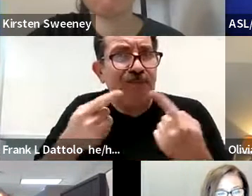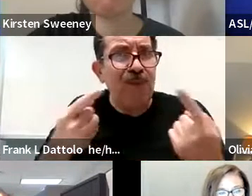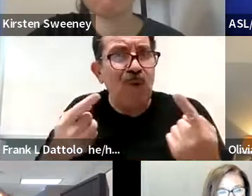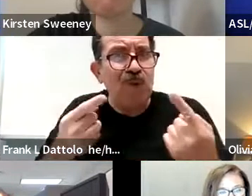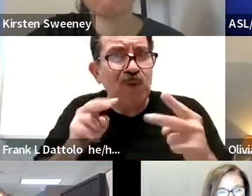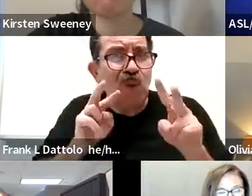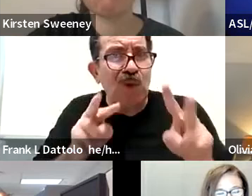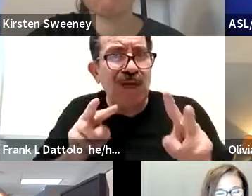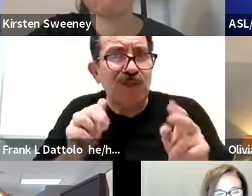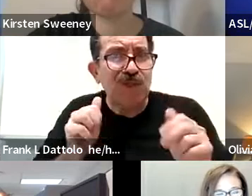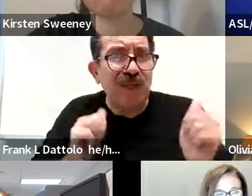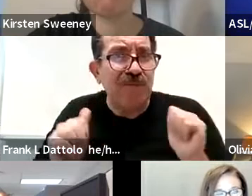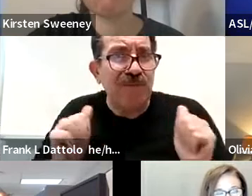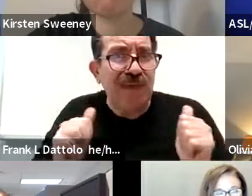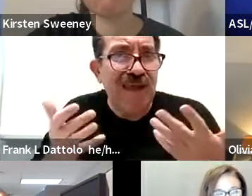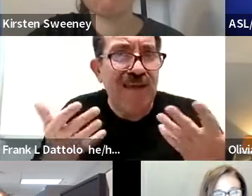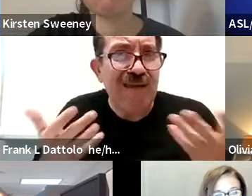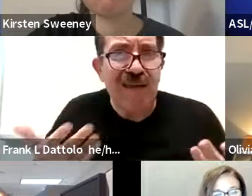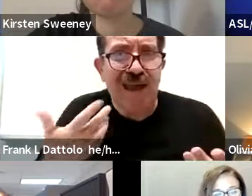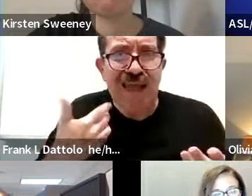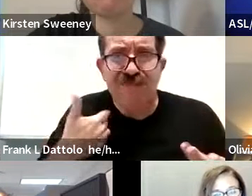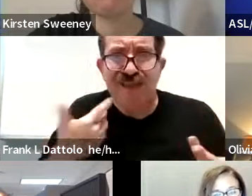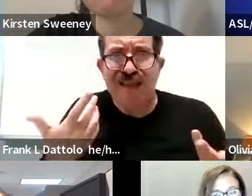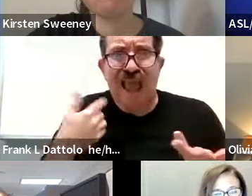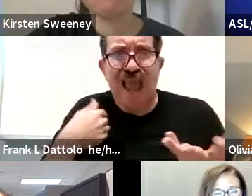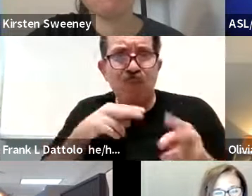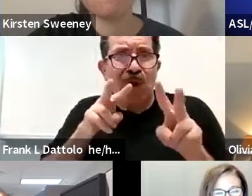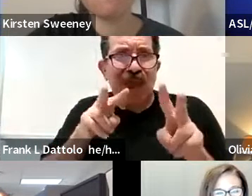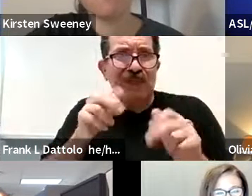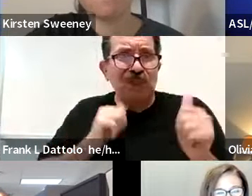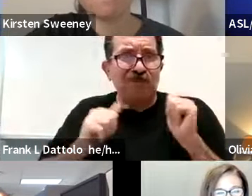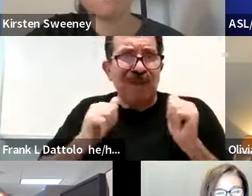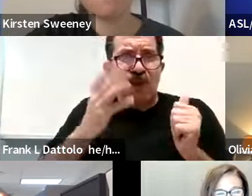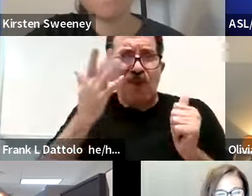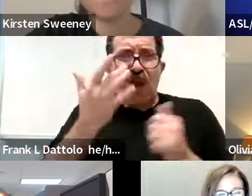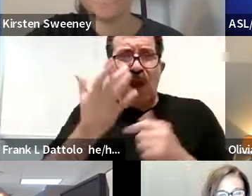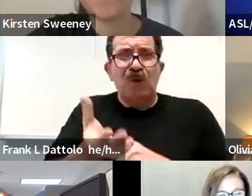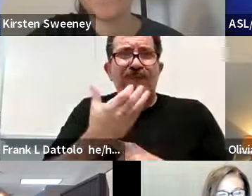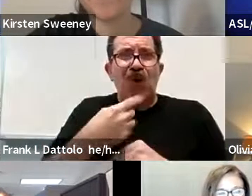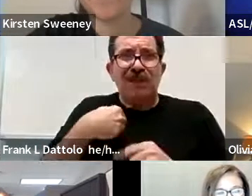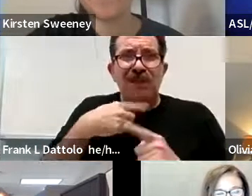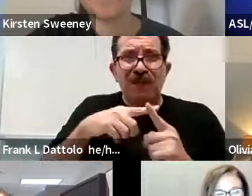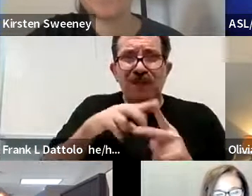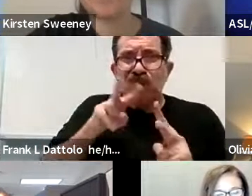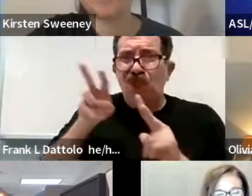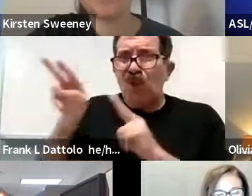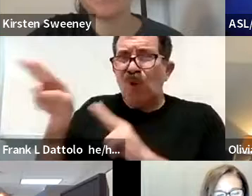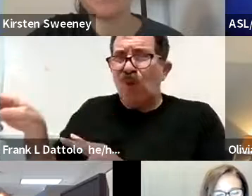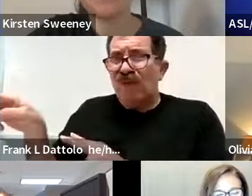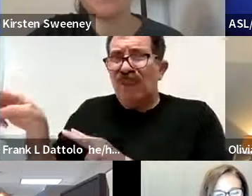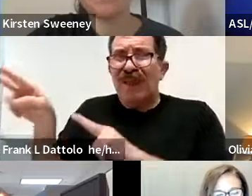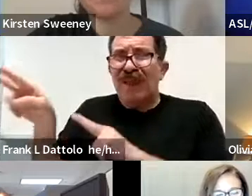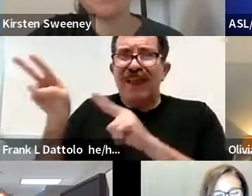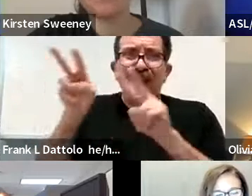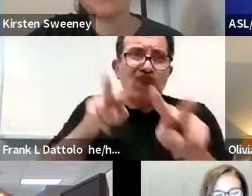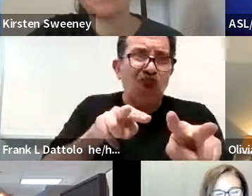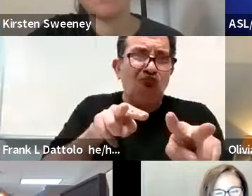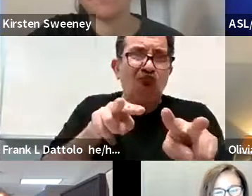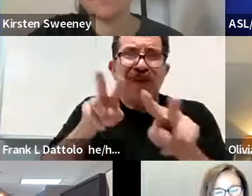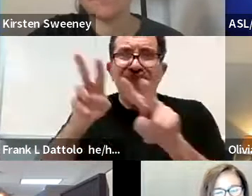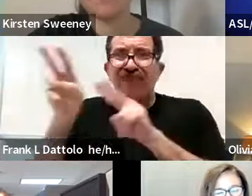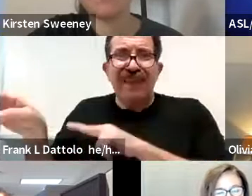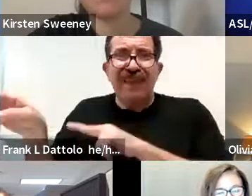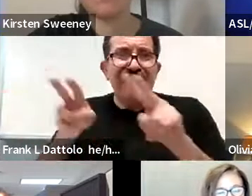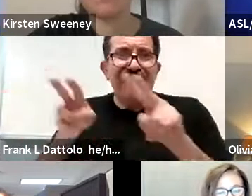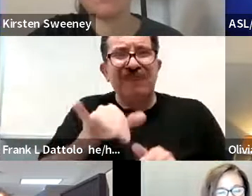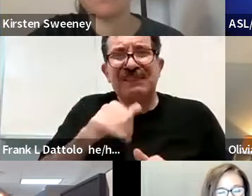it's like I'm watching a Wimbledon tennis match, right? Ping-ponging my way between the captions and the actors. So you're forcing